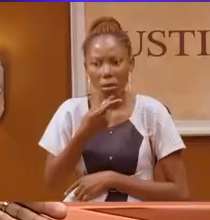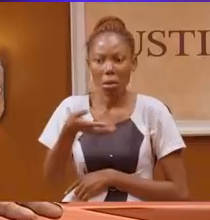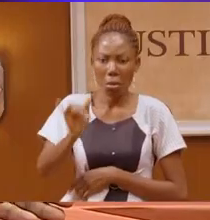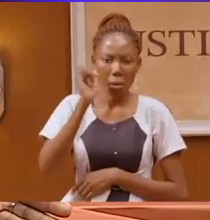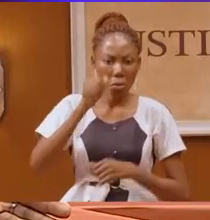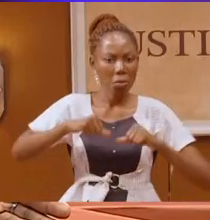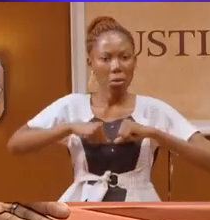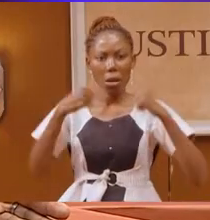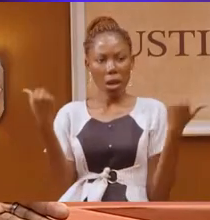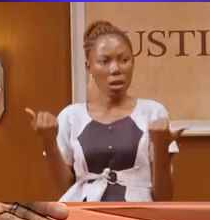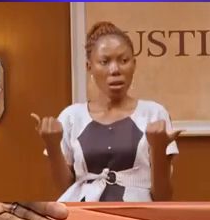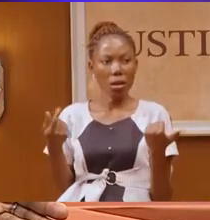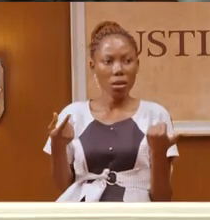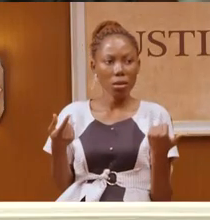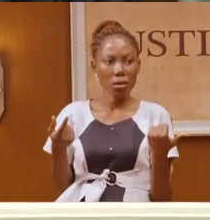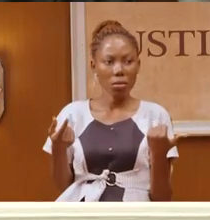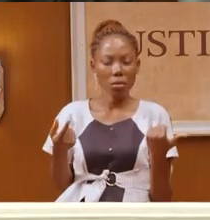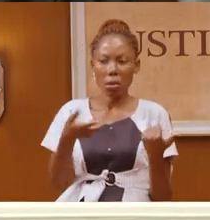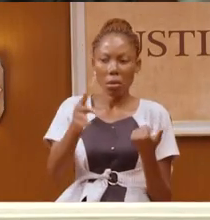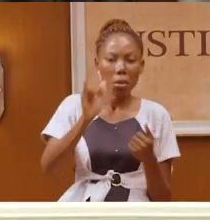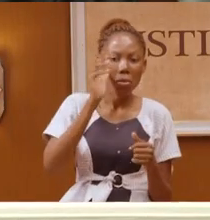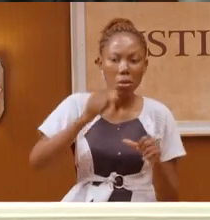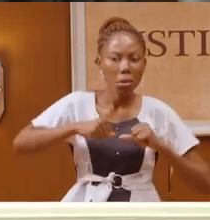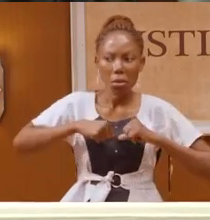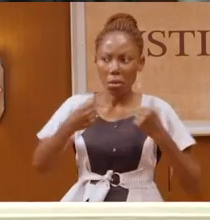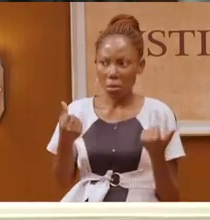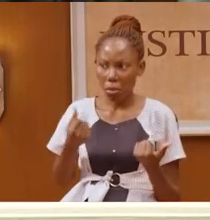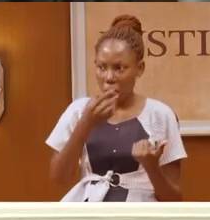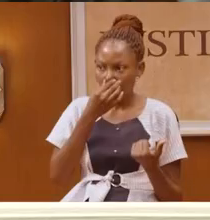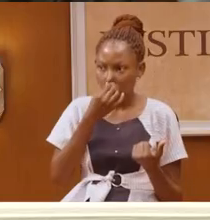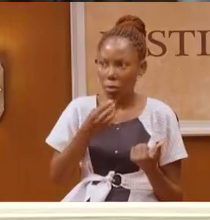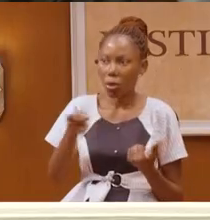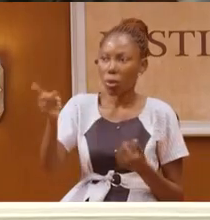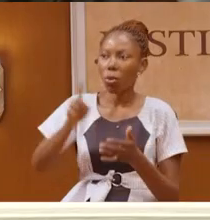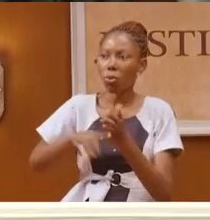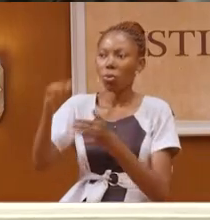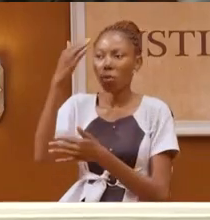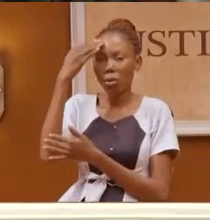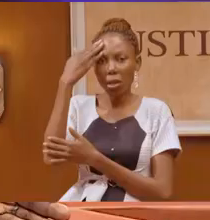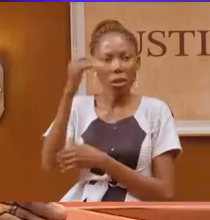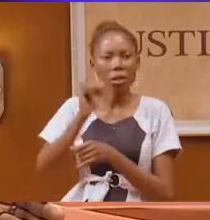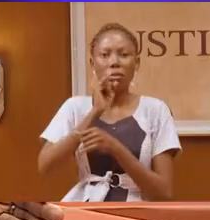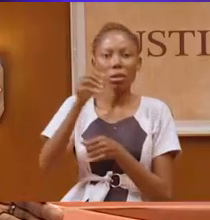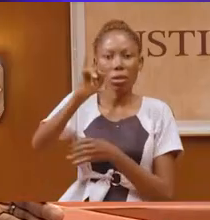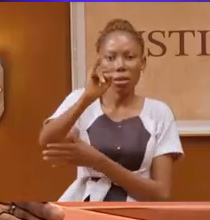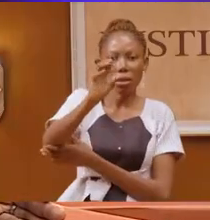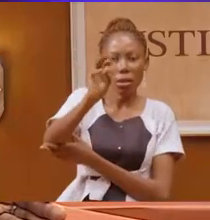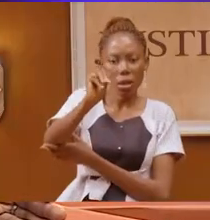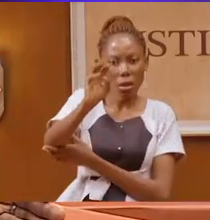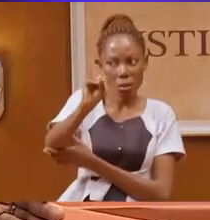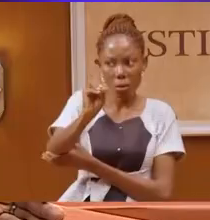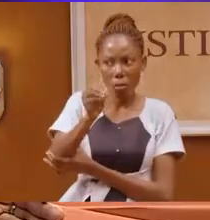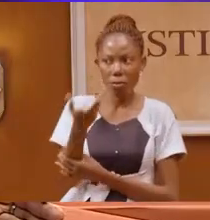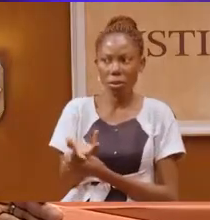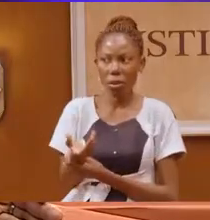me. They never allowed me to go to their place. They are from, what I know is that they are from Ikeduru, Imo State. I